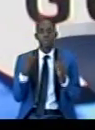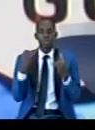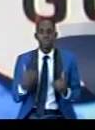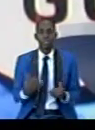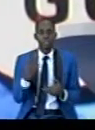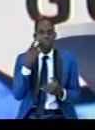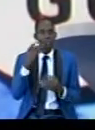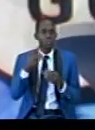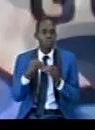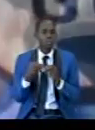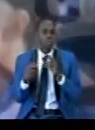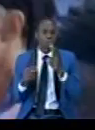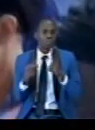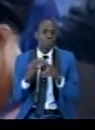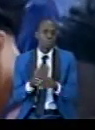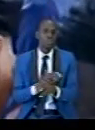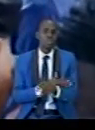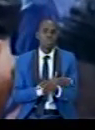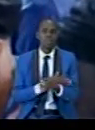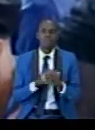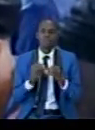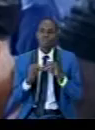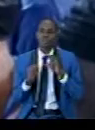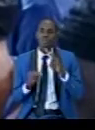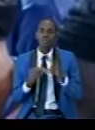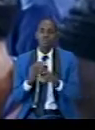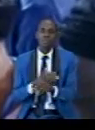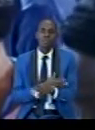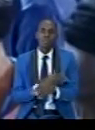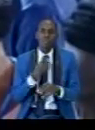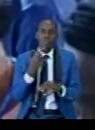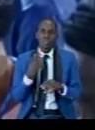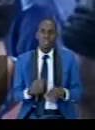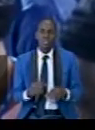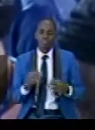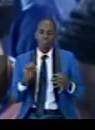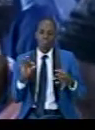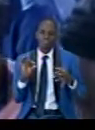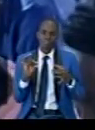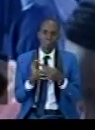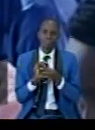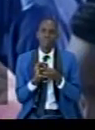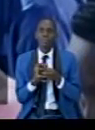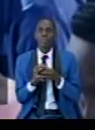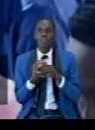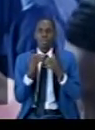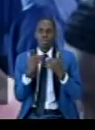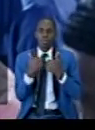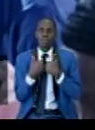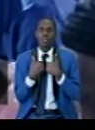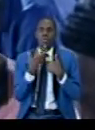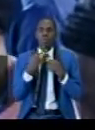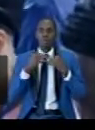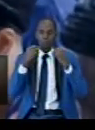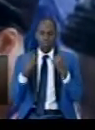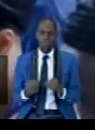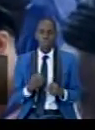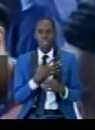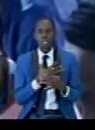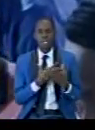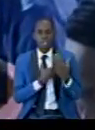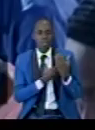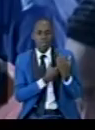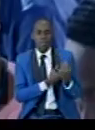two here. Number two is the fixed possession of strength and confidence. It tells us